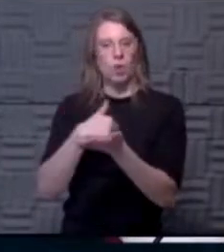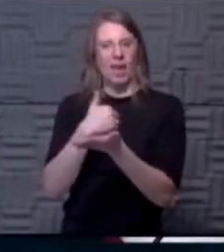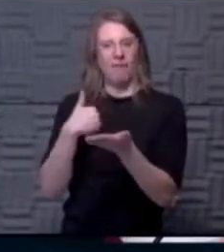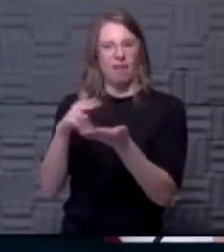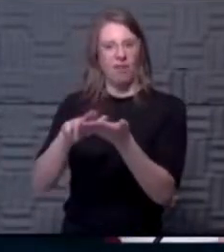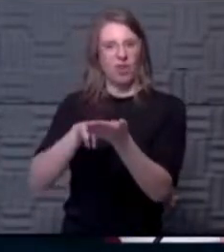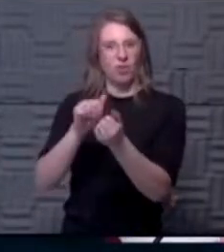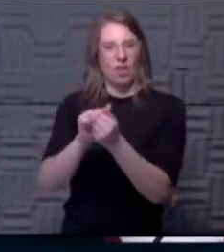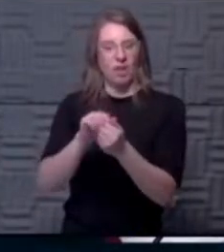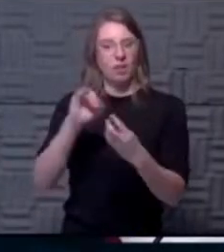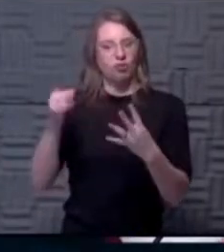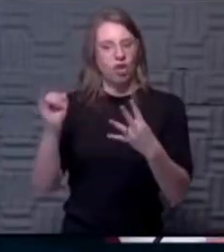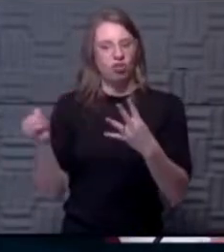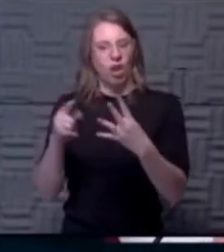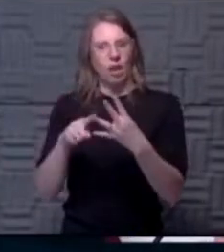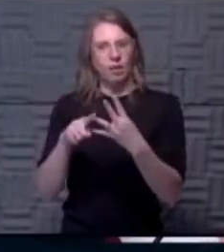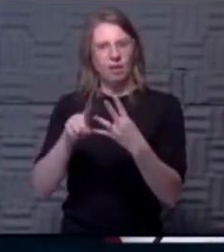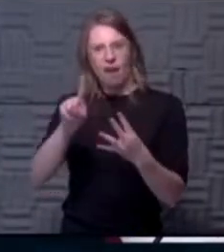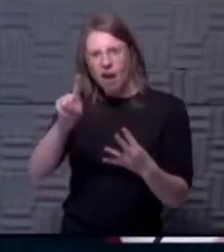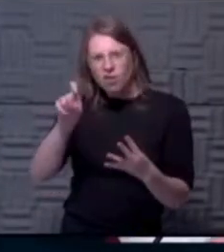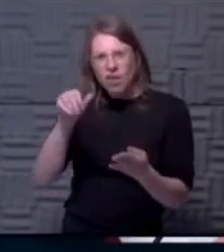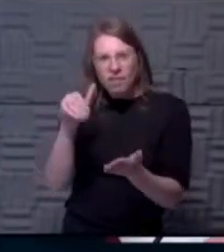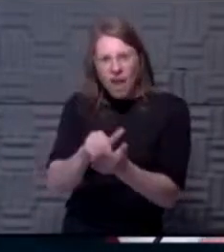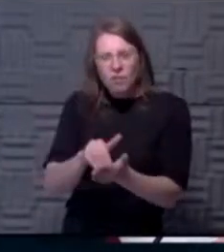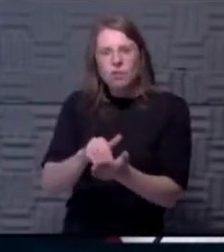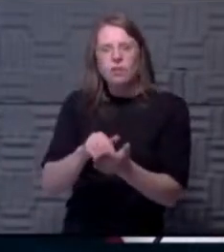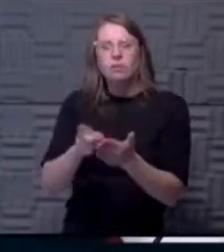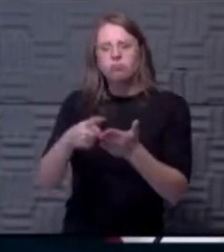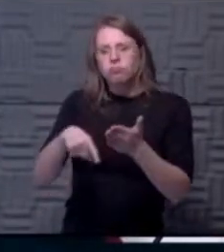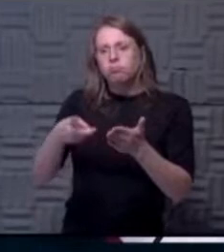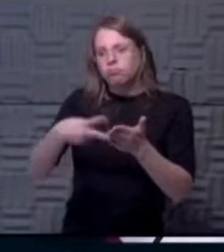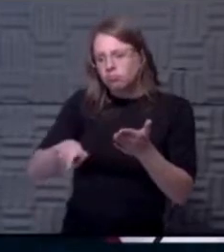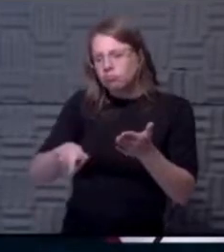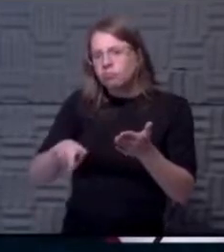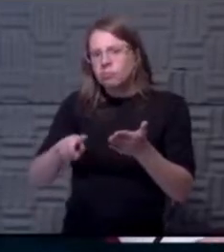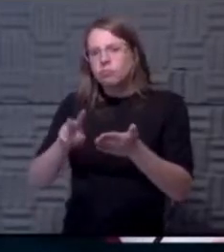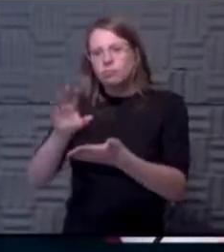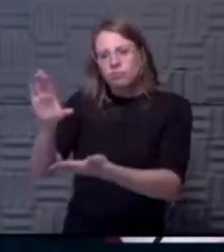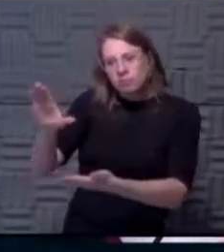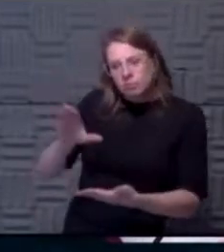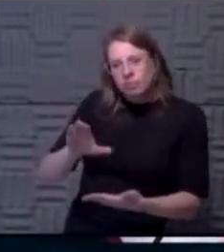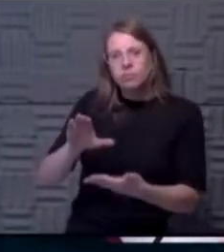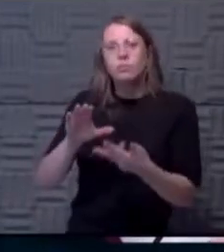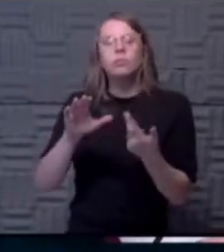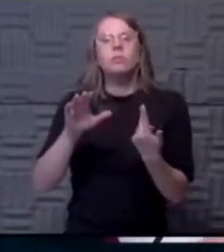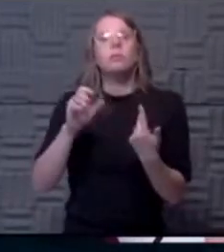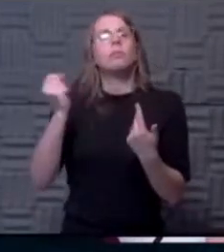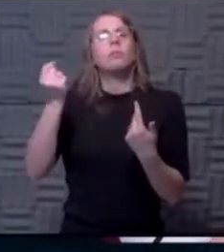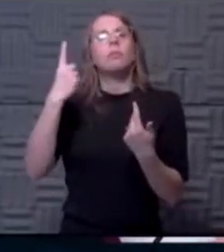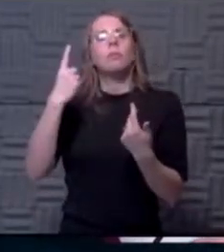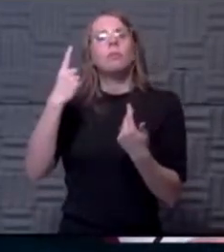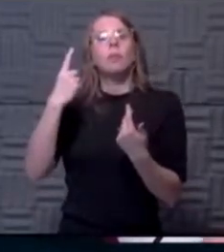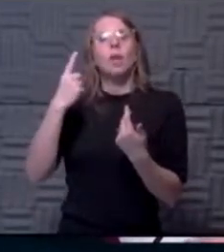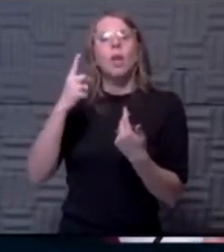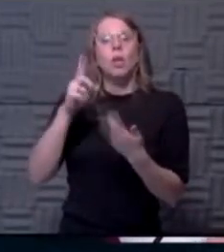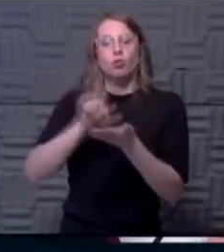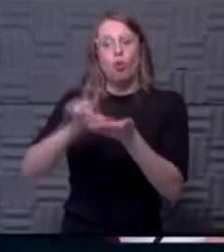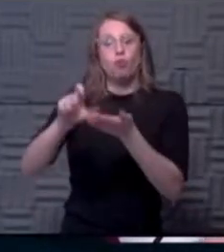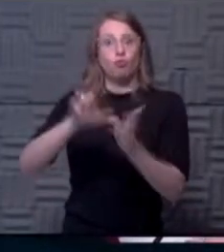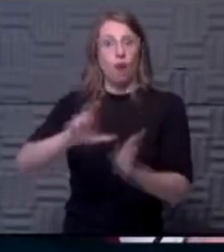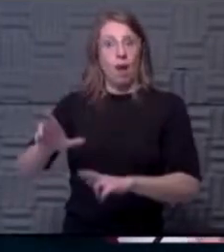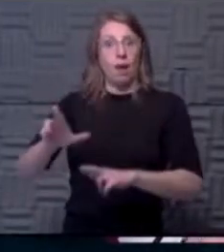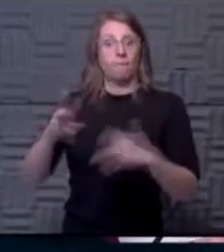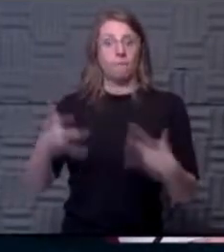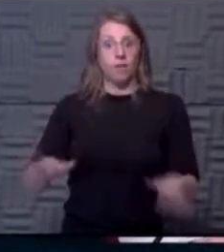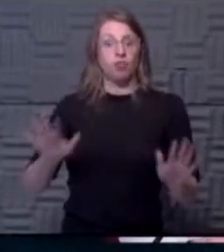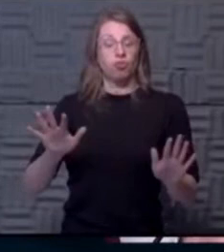that there are J&J doses coming, 100,000 over the next week or two. It's our understanding that those are sort of the doses that were ready, and